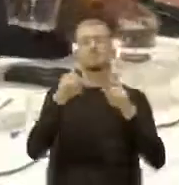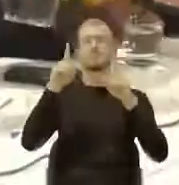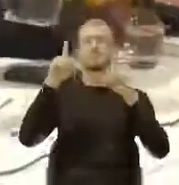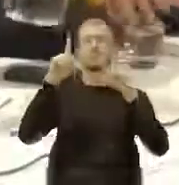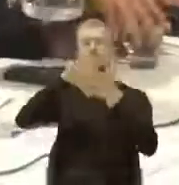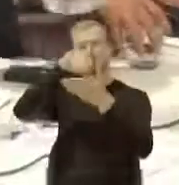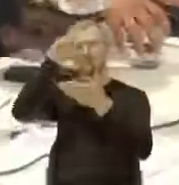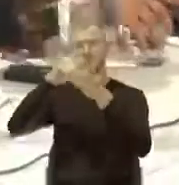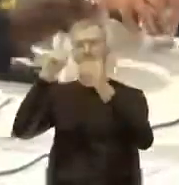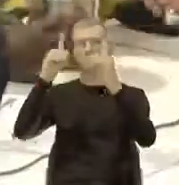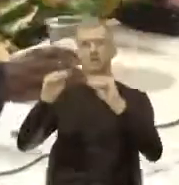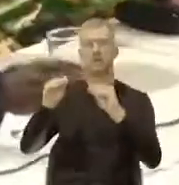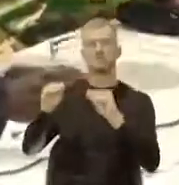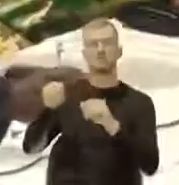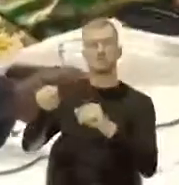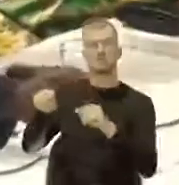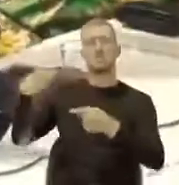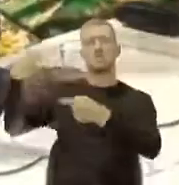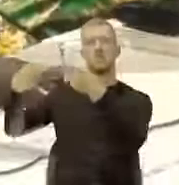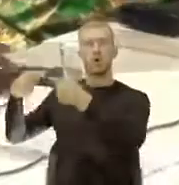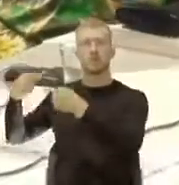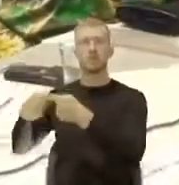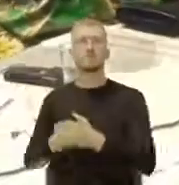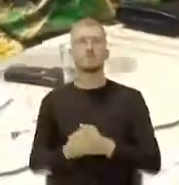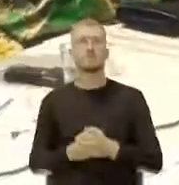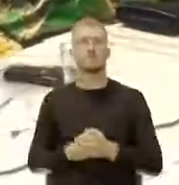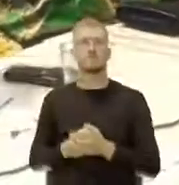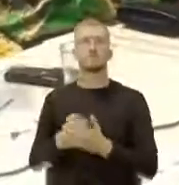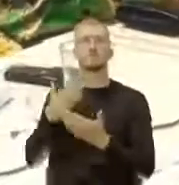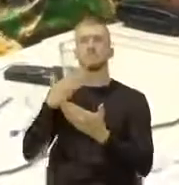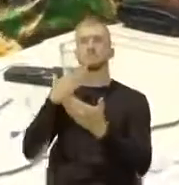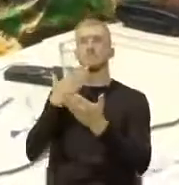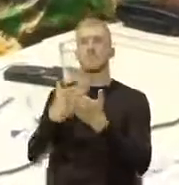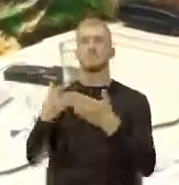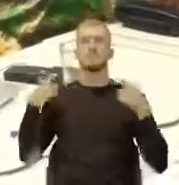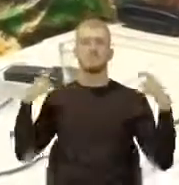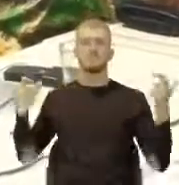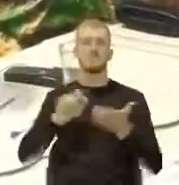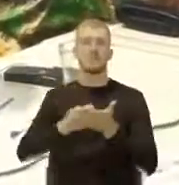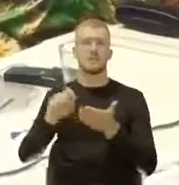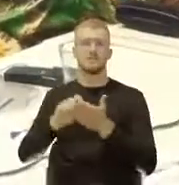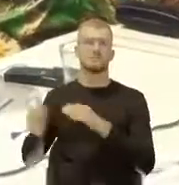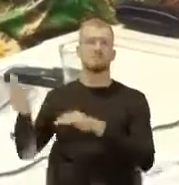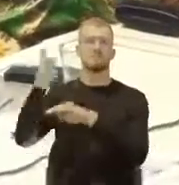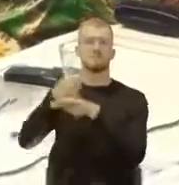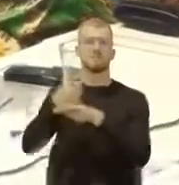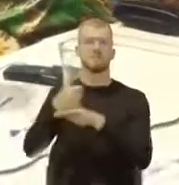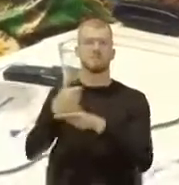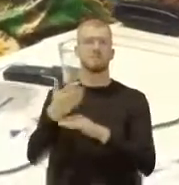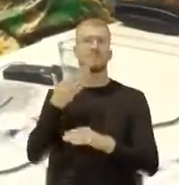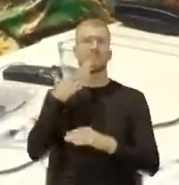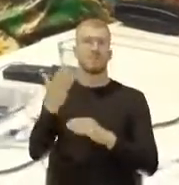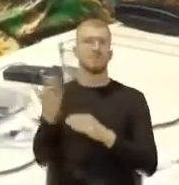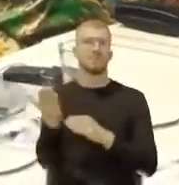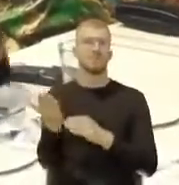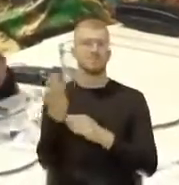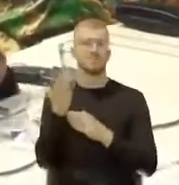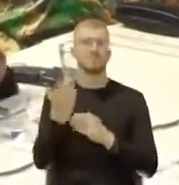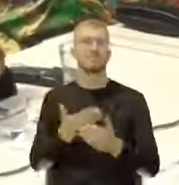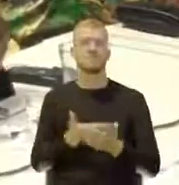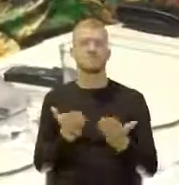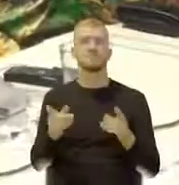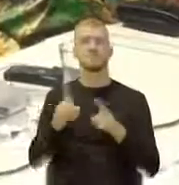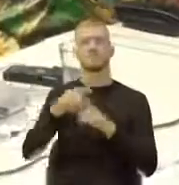Thank you, Secretary General, and good afternoon, mayors, governors, and colleagues. And I take a